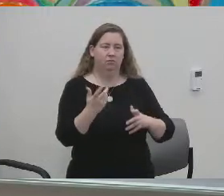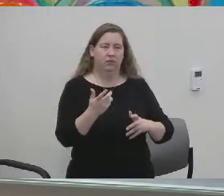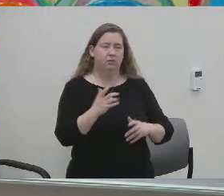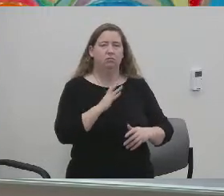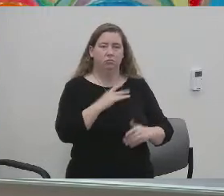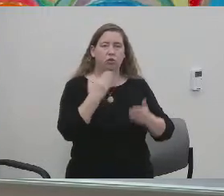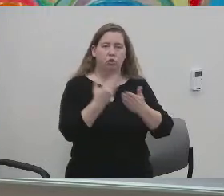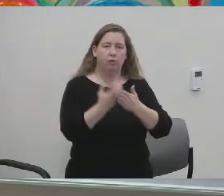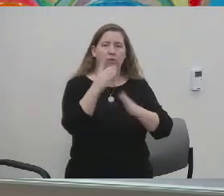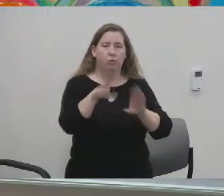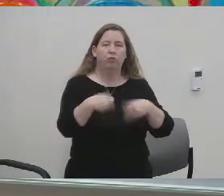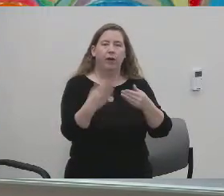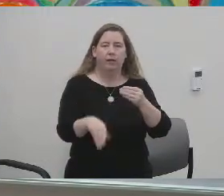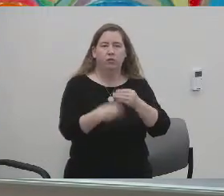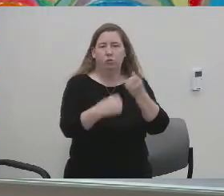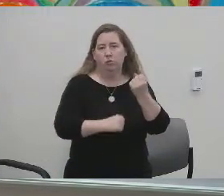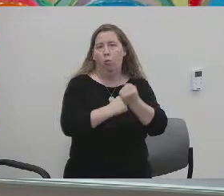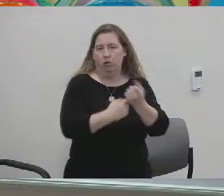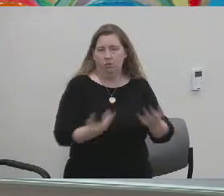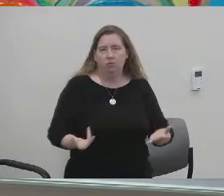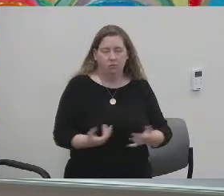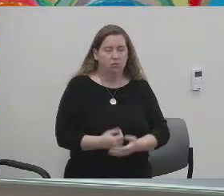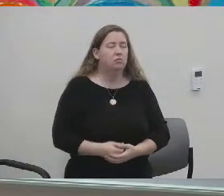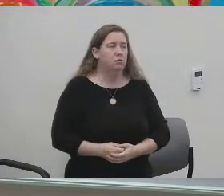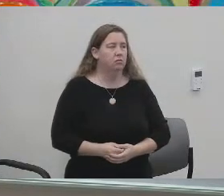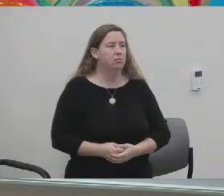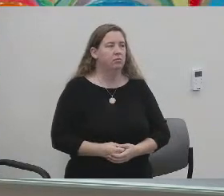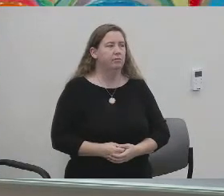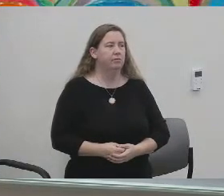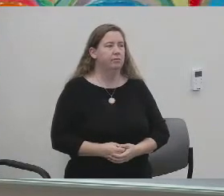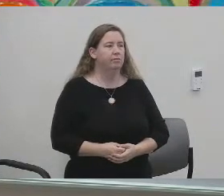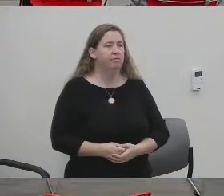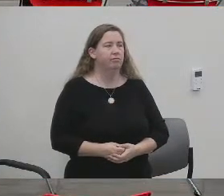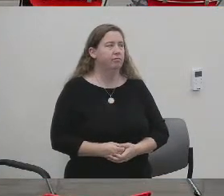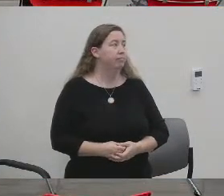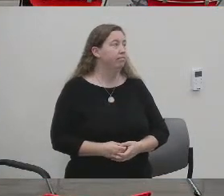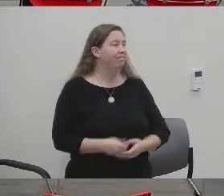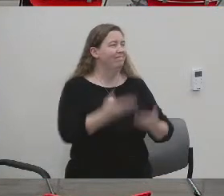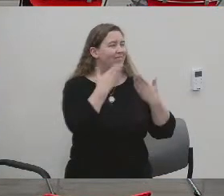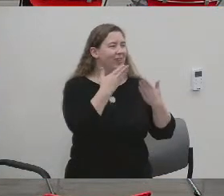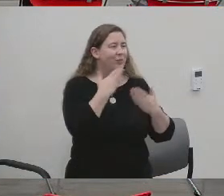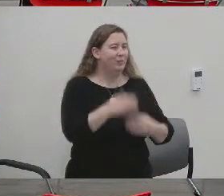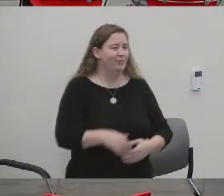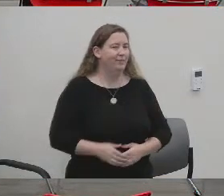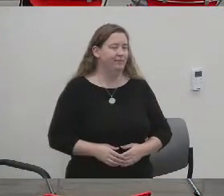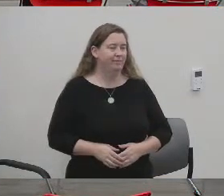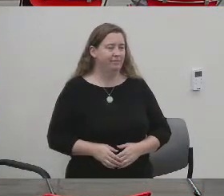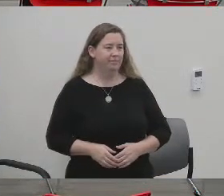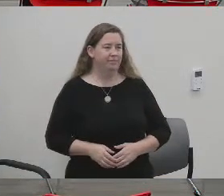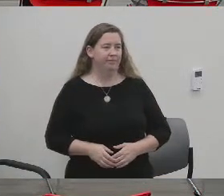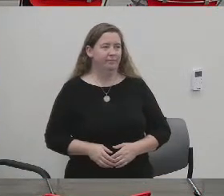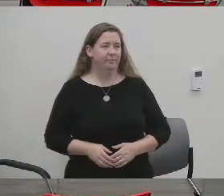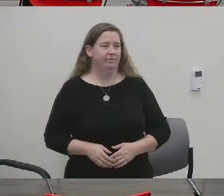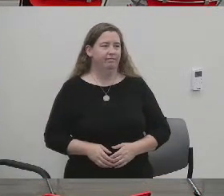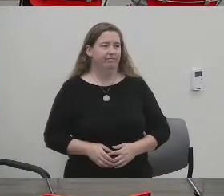support to staff. So yes. Great, thank you.